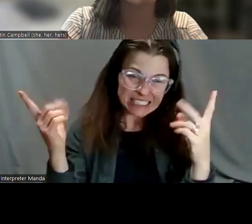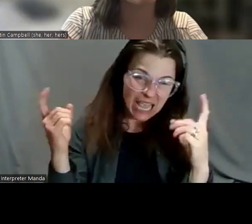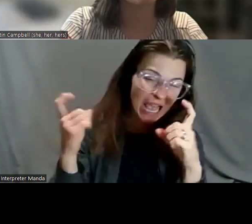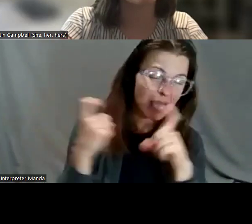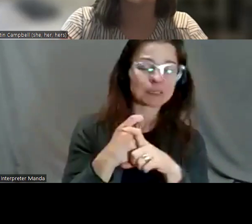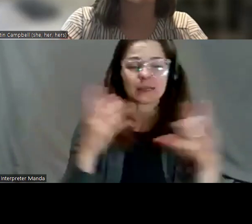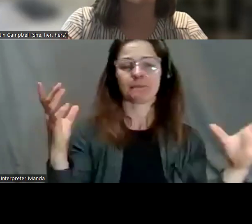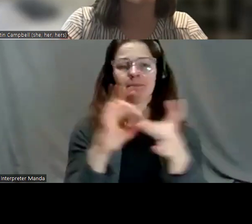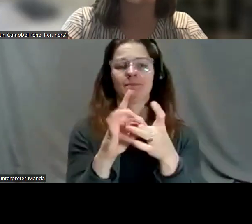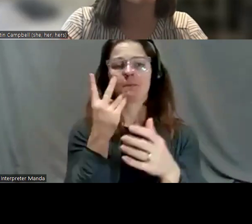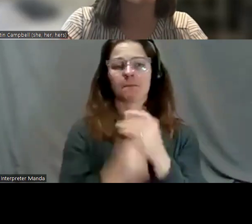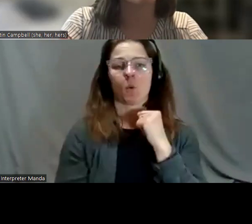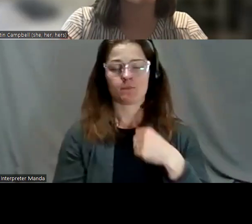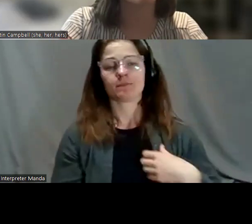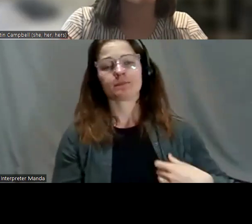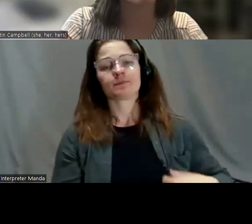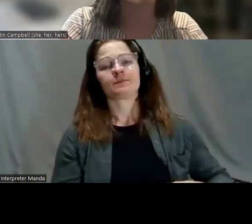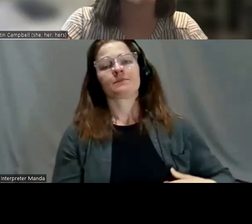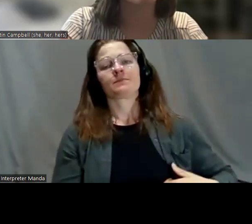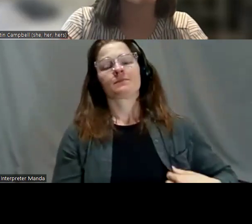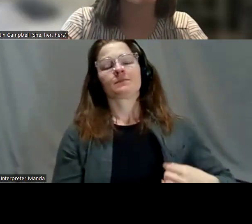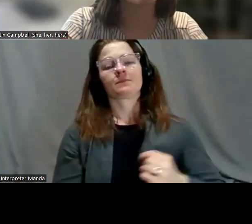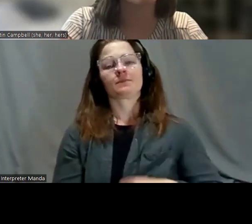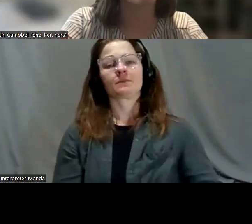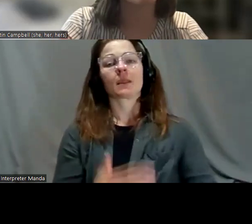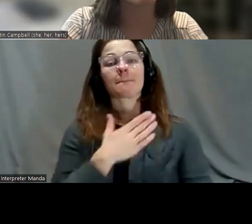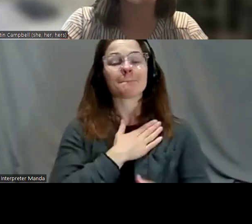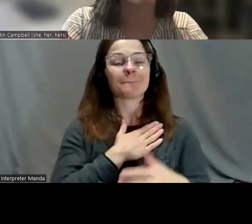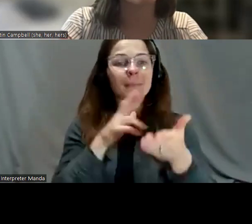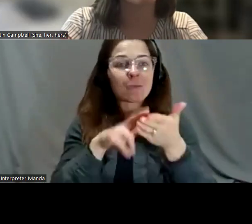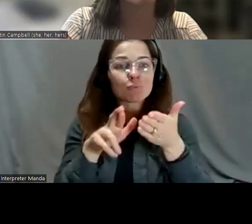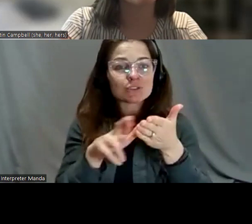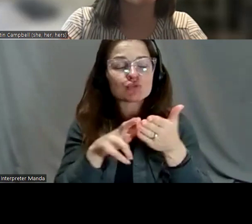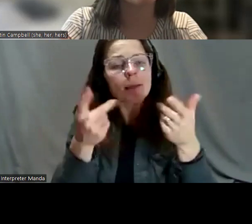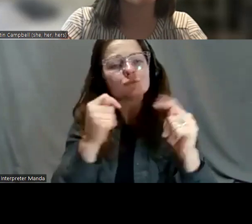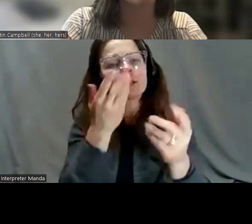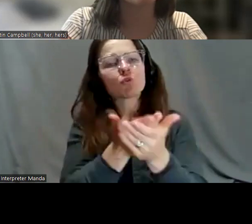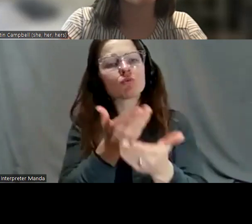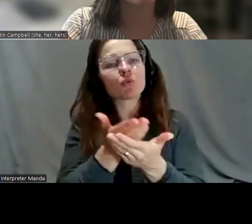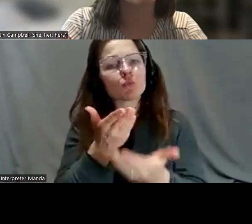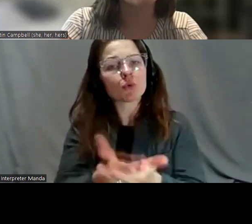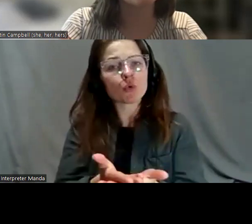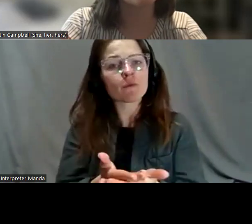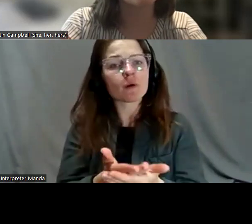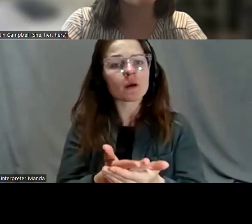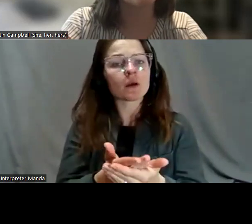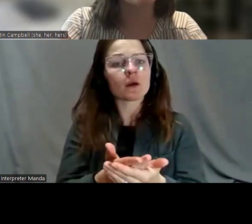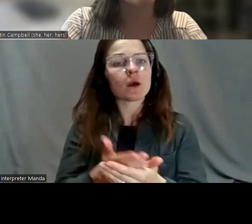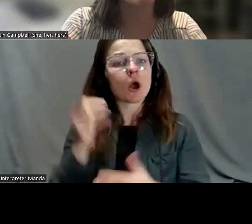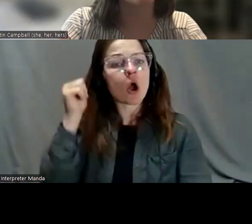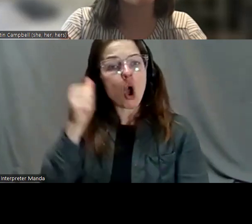landscape. And what I'm trying to do with my research is I'm trying to argue that we read